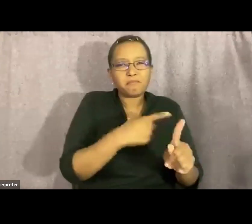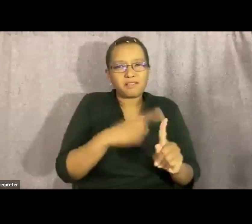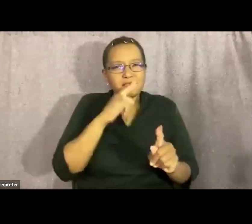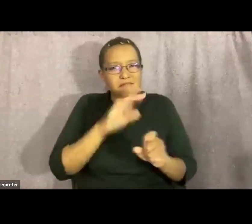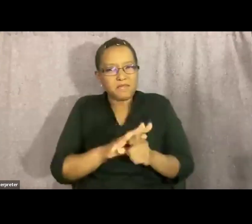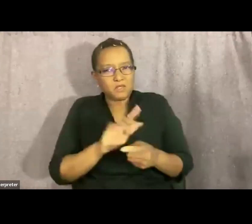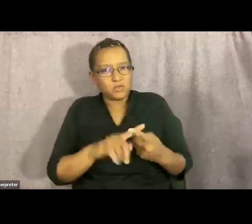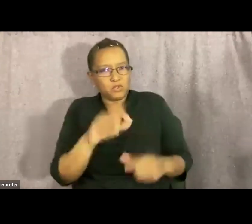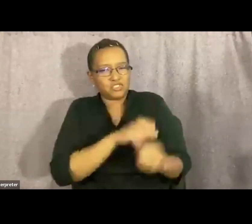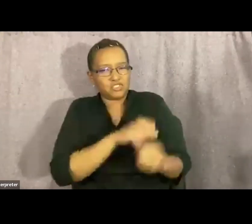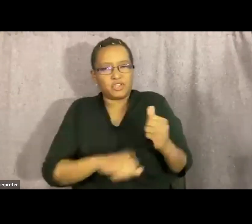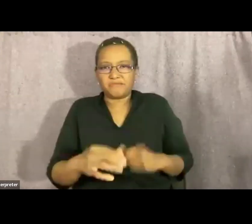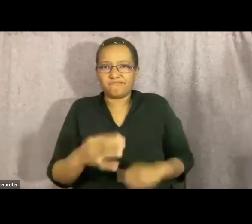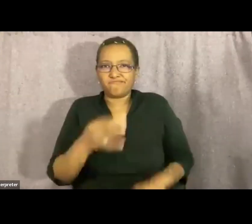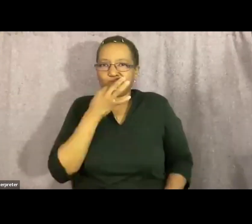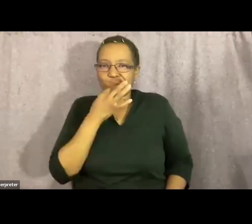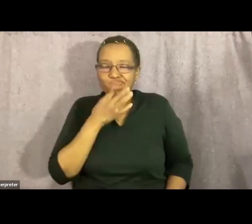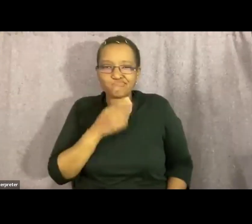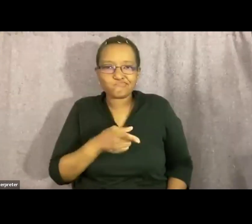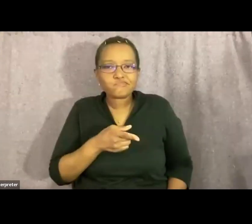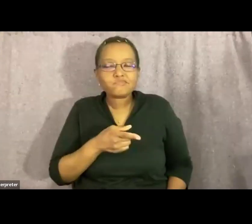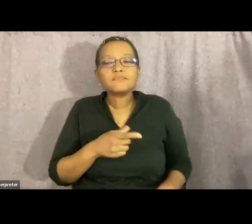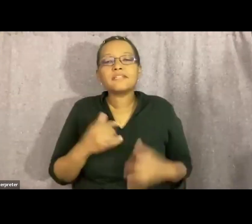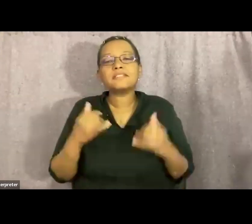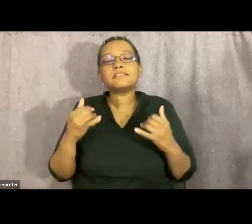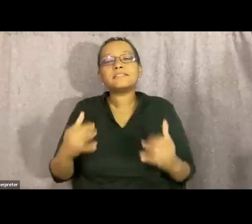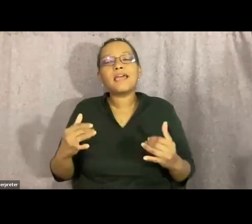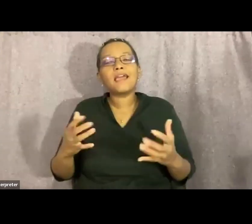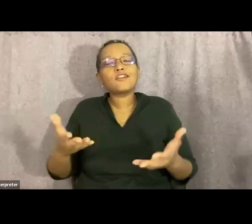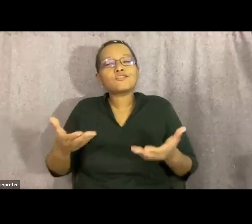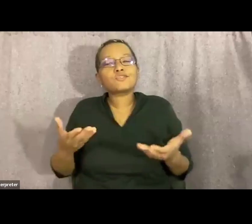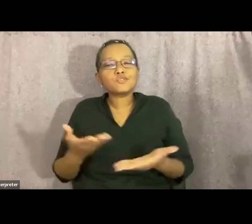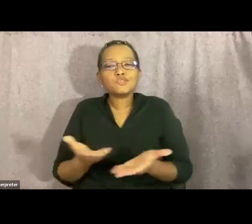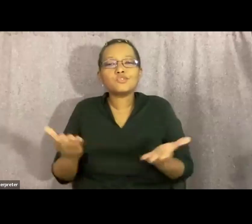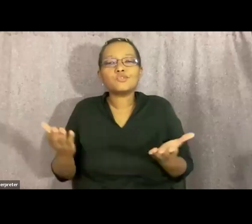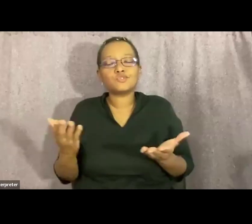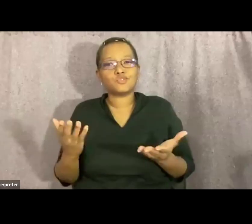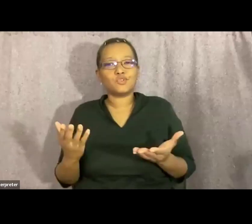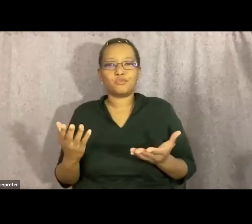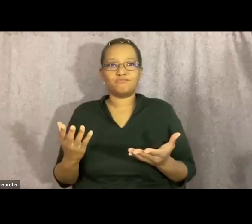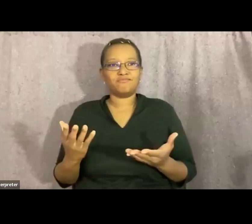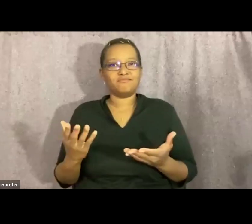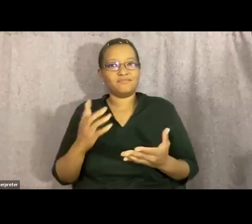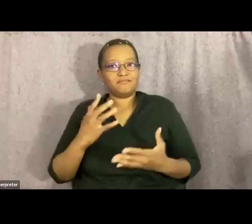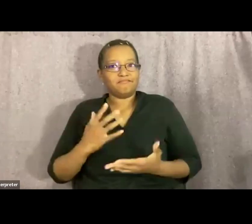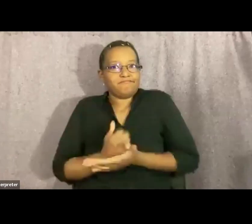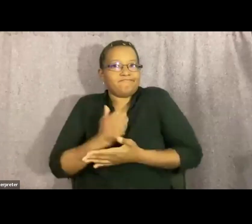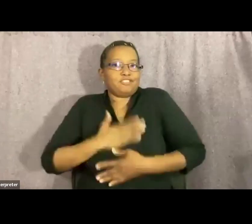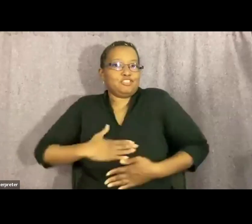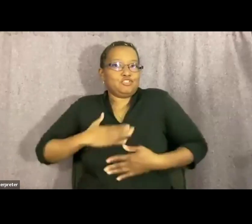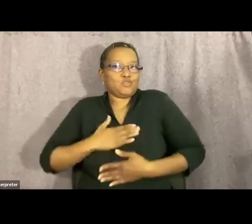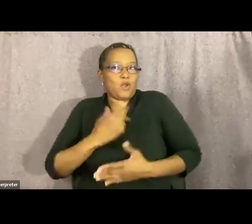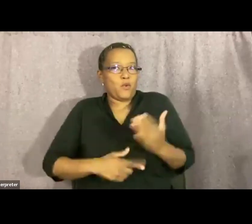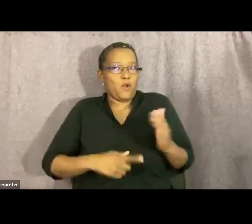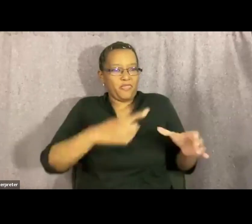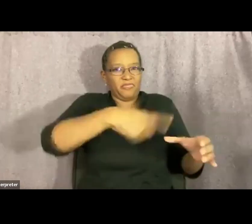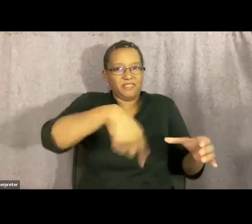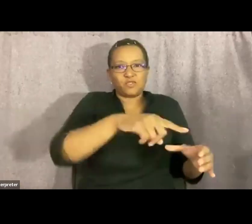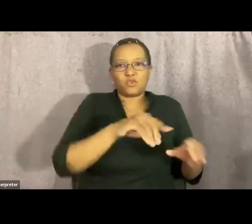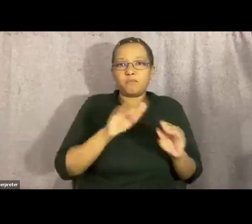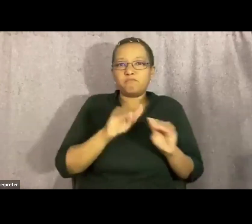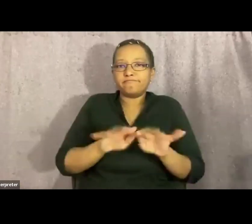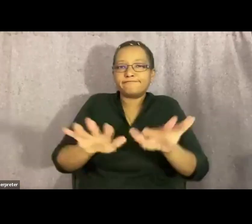Today, I invite you to bask in the joyful radicalism that emanates from this group. Each fellow sharing